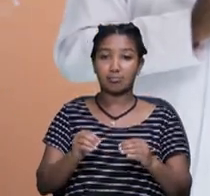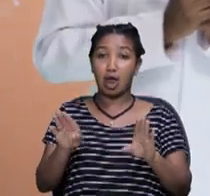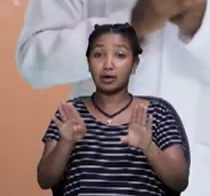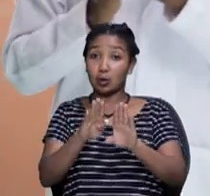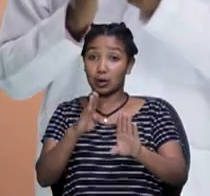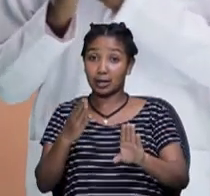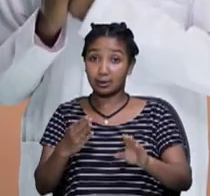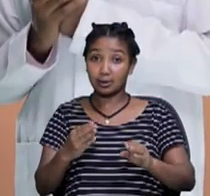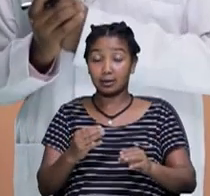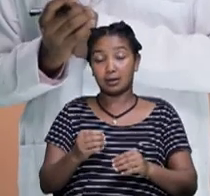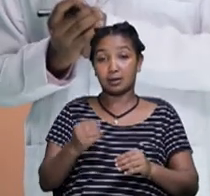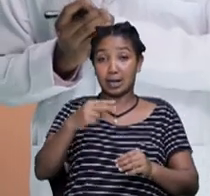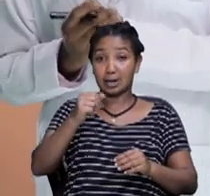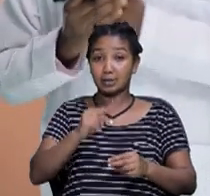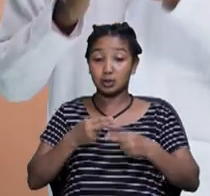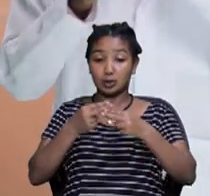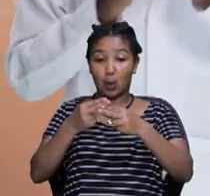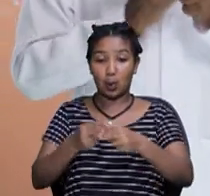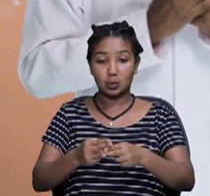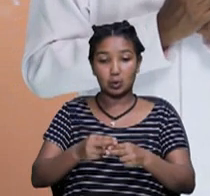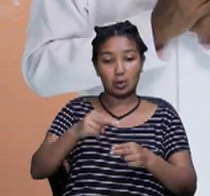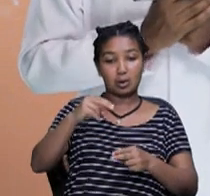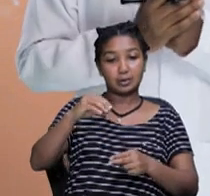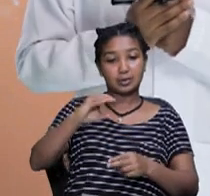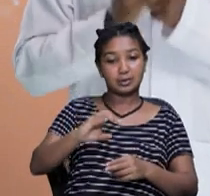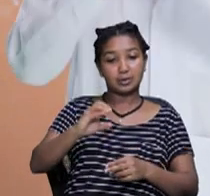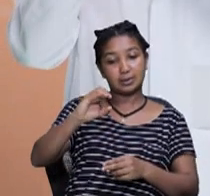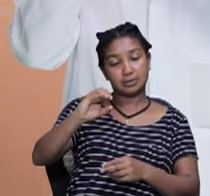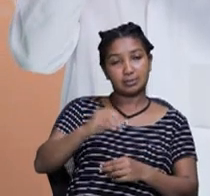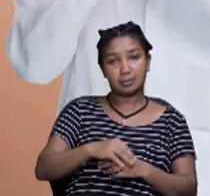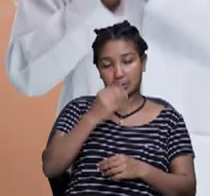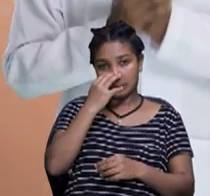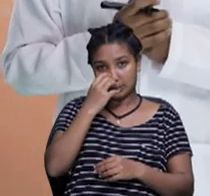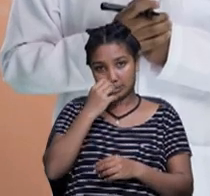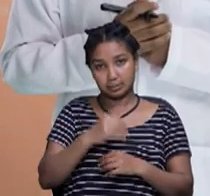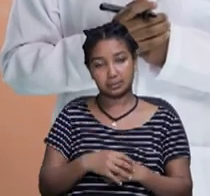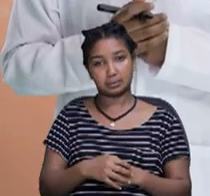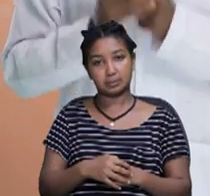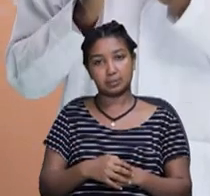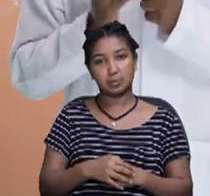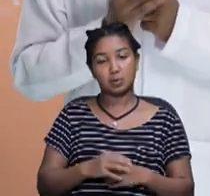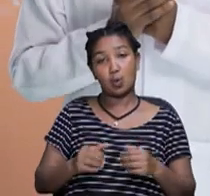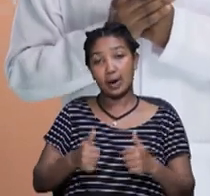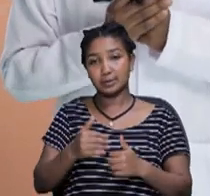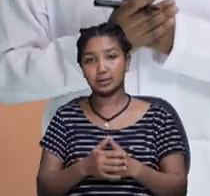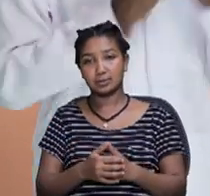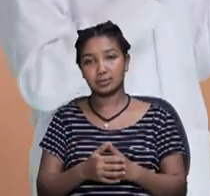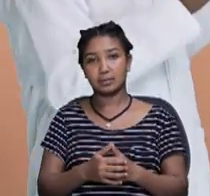glands called acinar cells which secrete digestive enzymes.